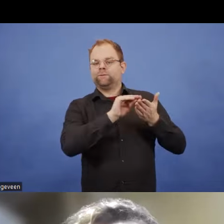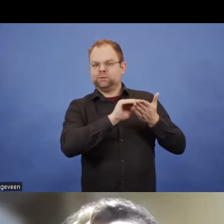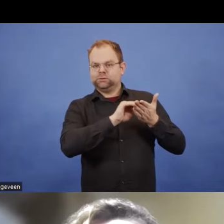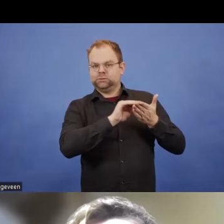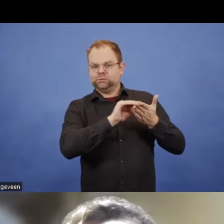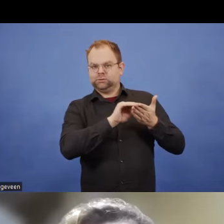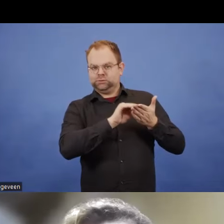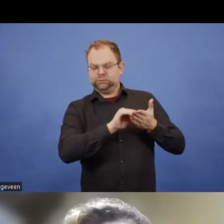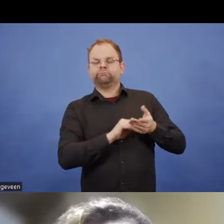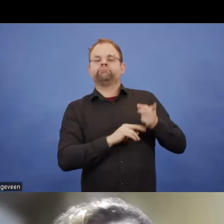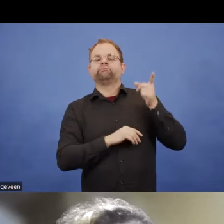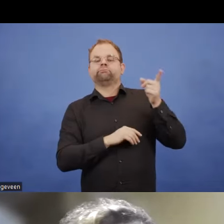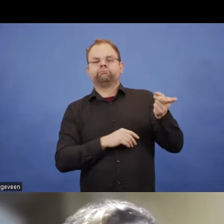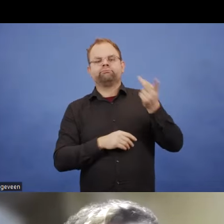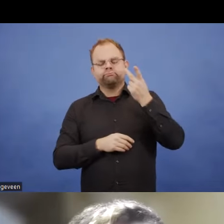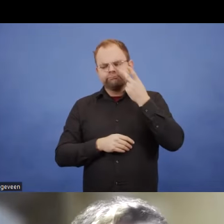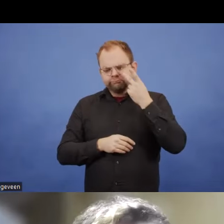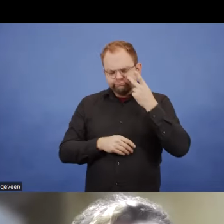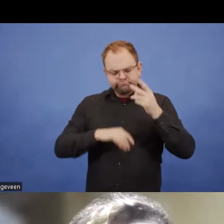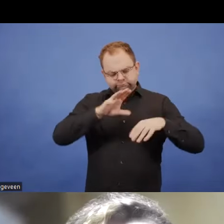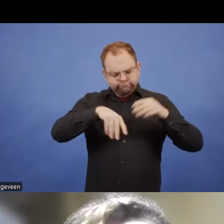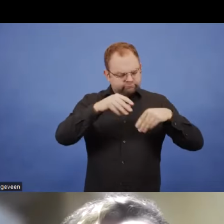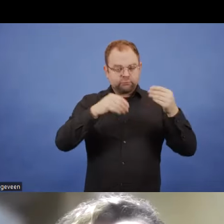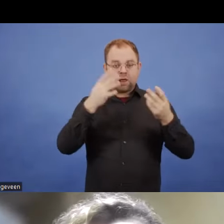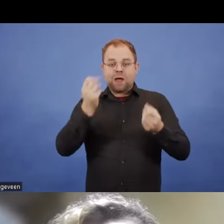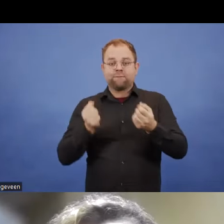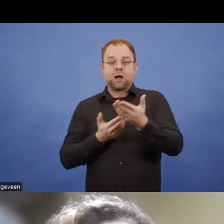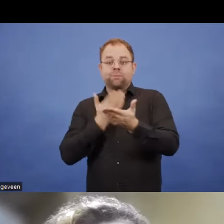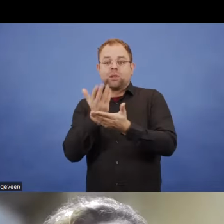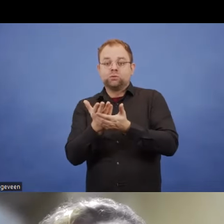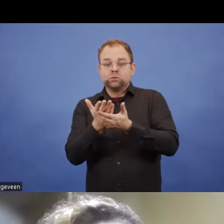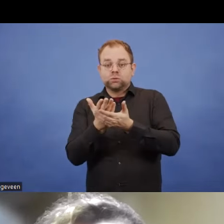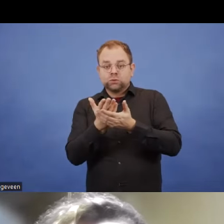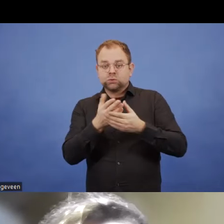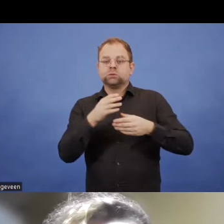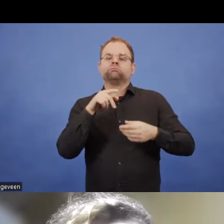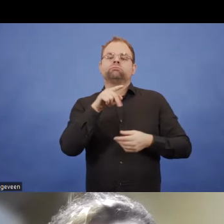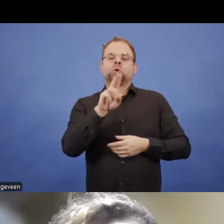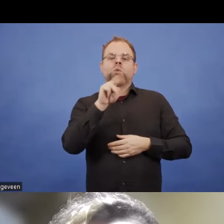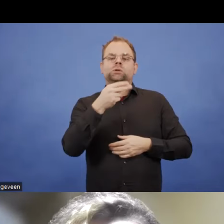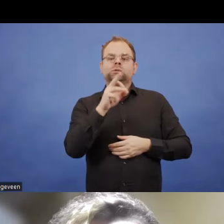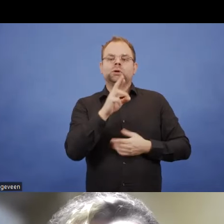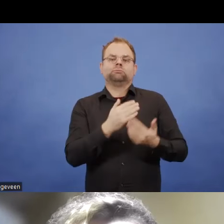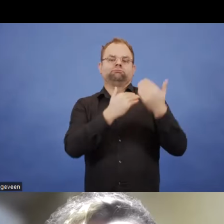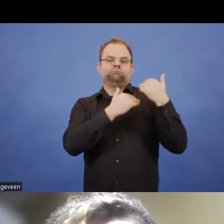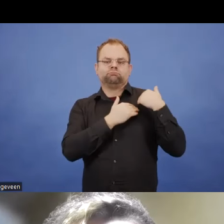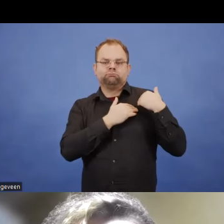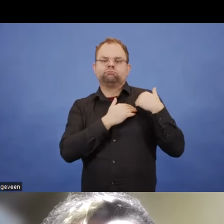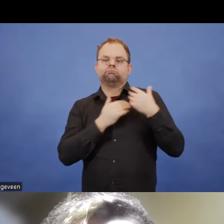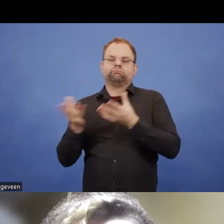the different steps of the process. Ricardo, can you move to the next slides, please?